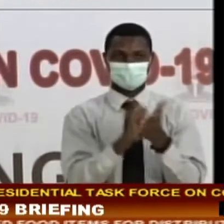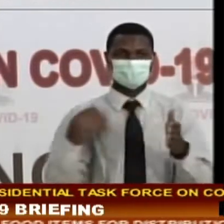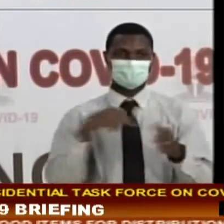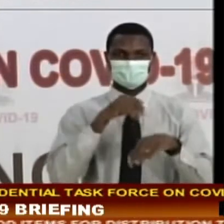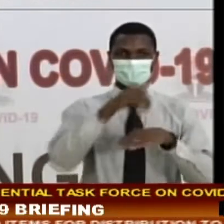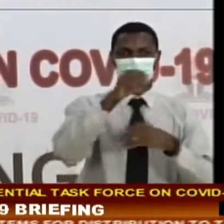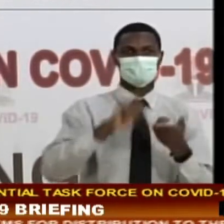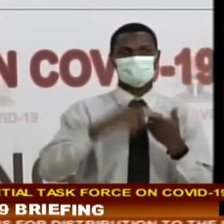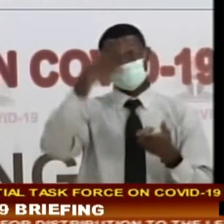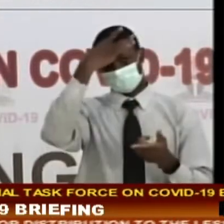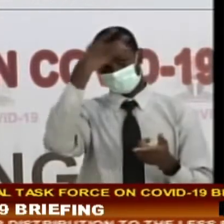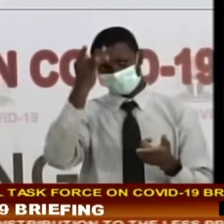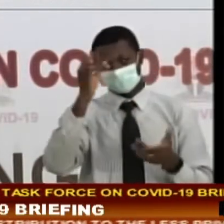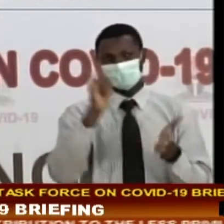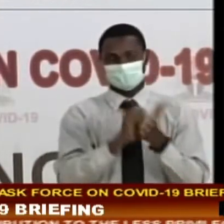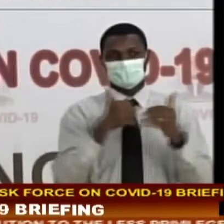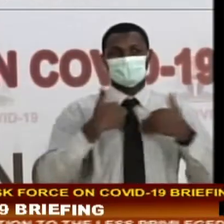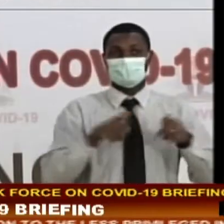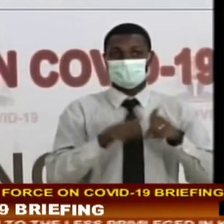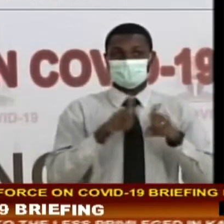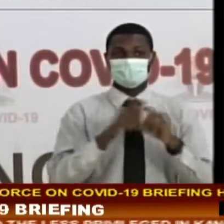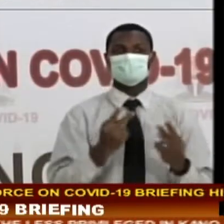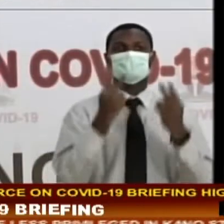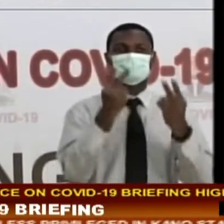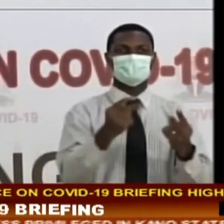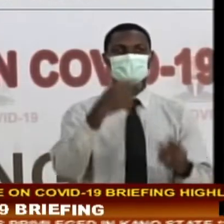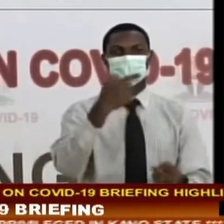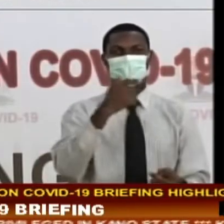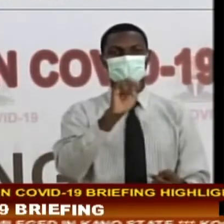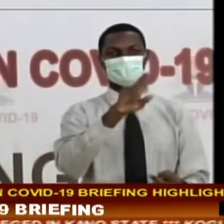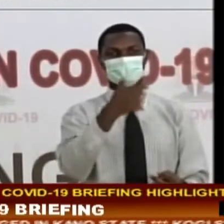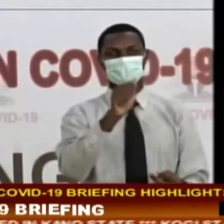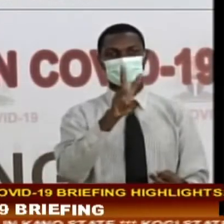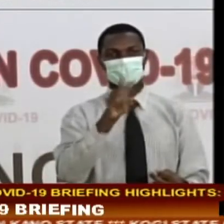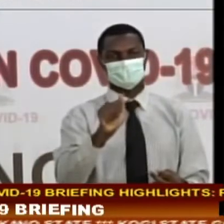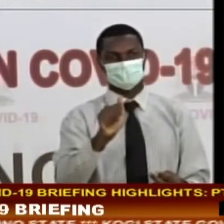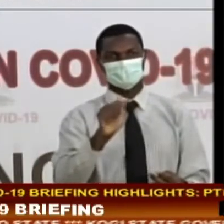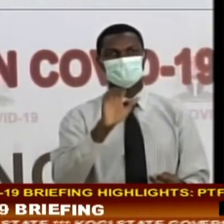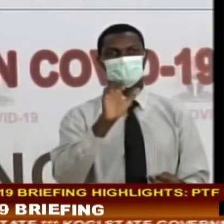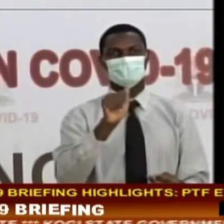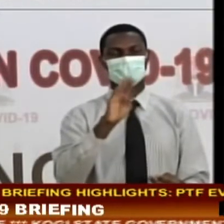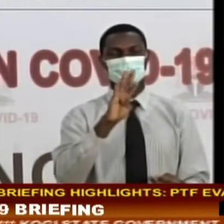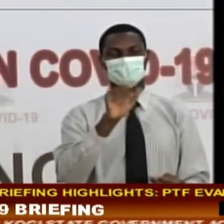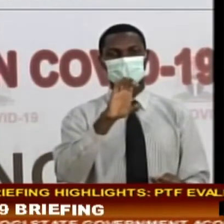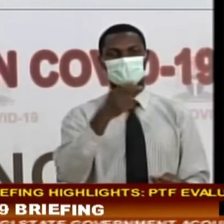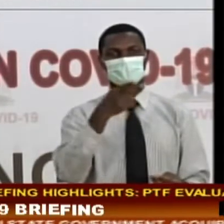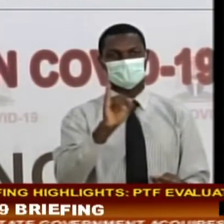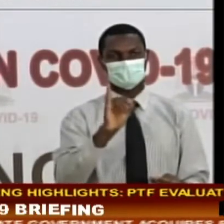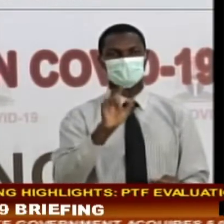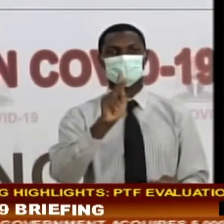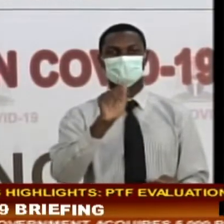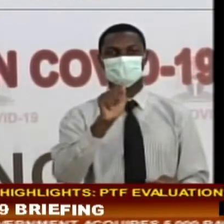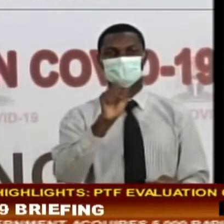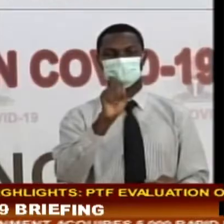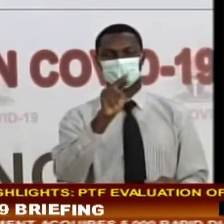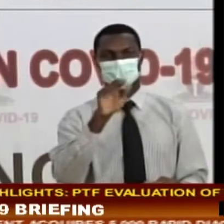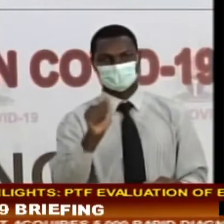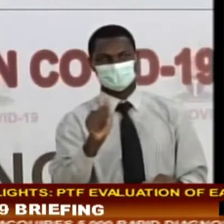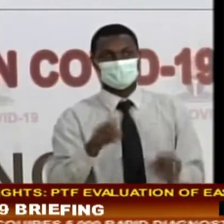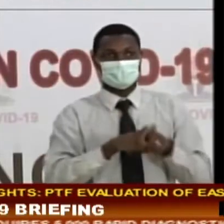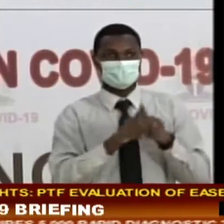visits to jigawa bauchi and katsina and is preparing to visit and B